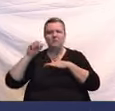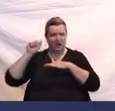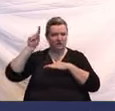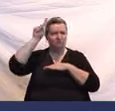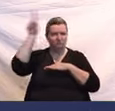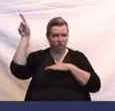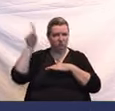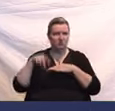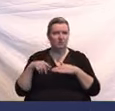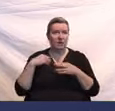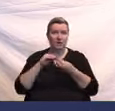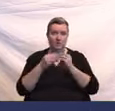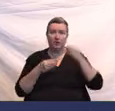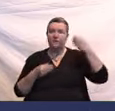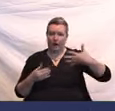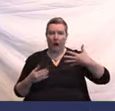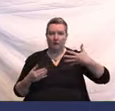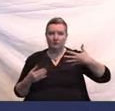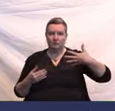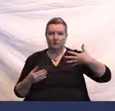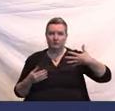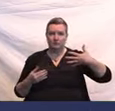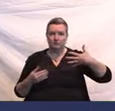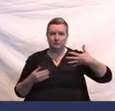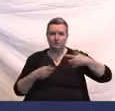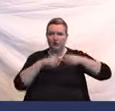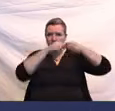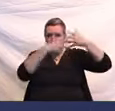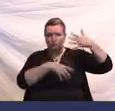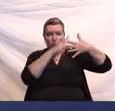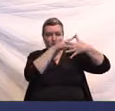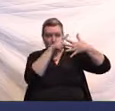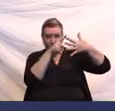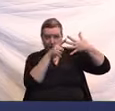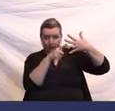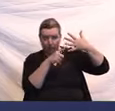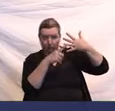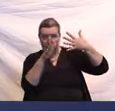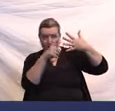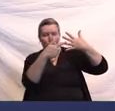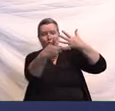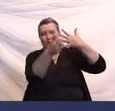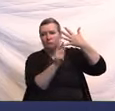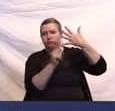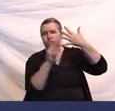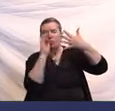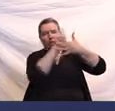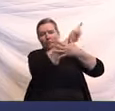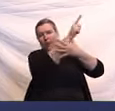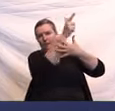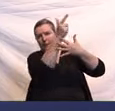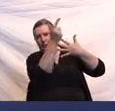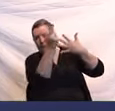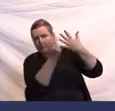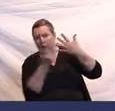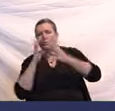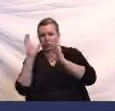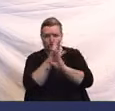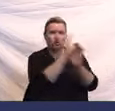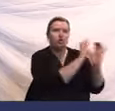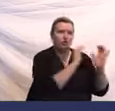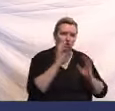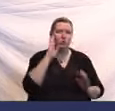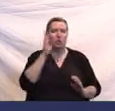right now. There's 4 other states ahead of us. I do anticipate at some juncture, given the magnitude and those ongoing